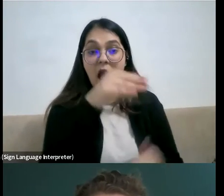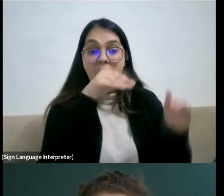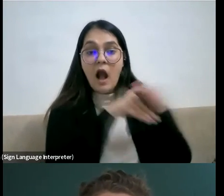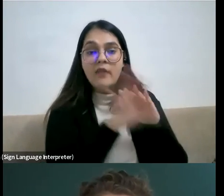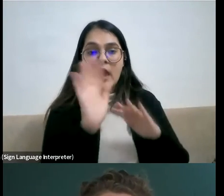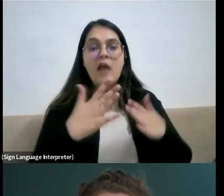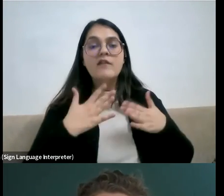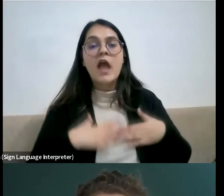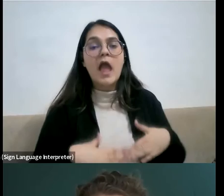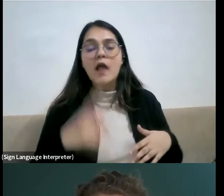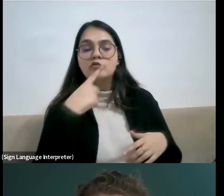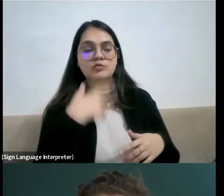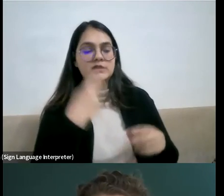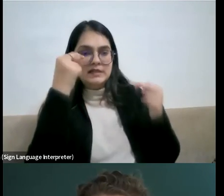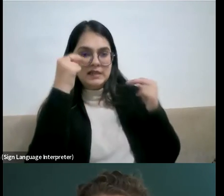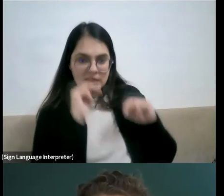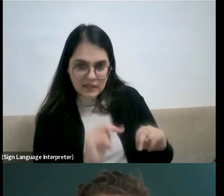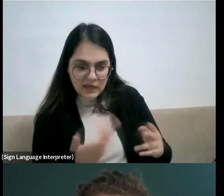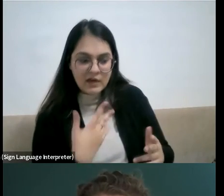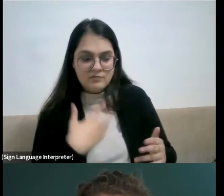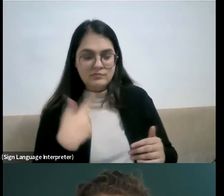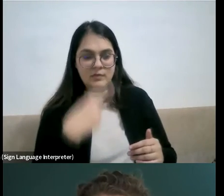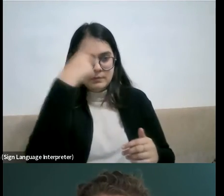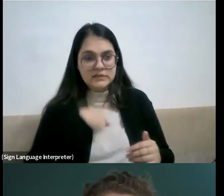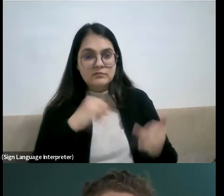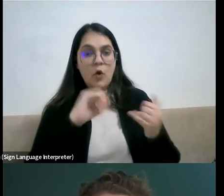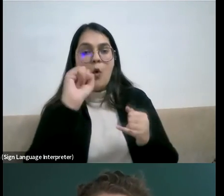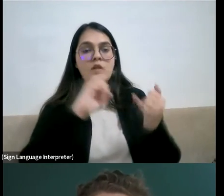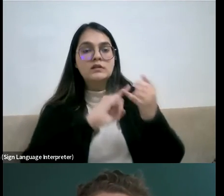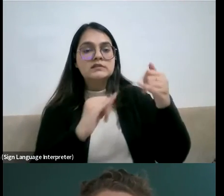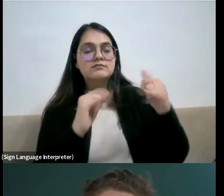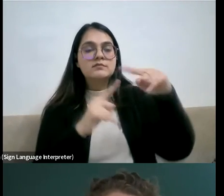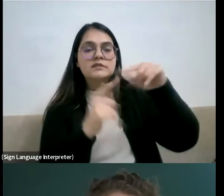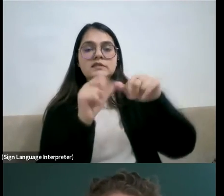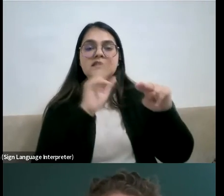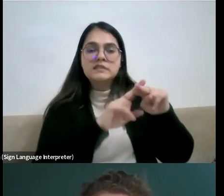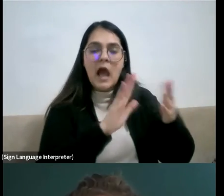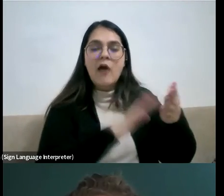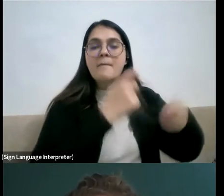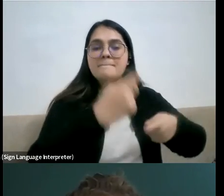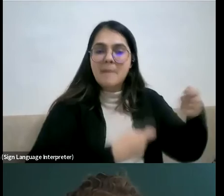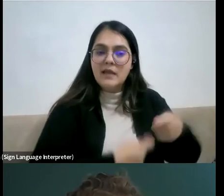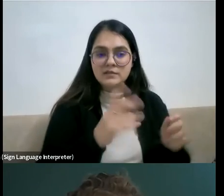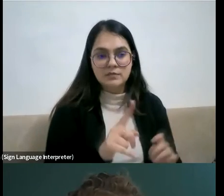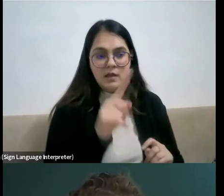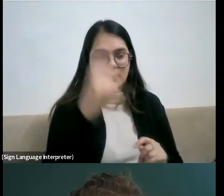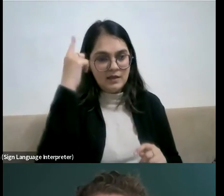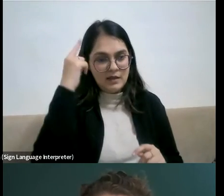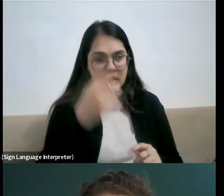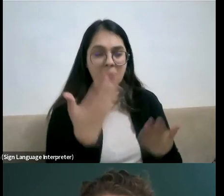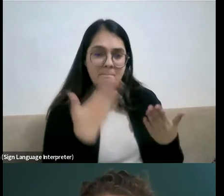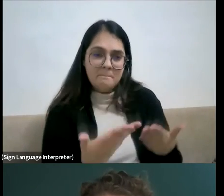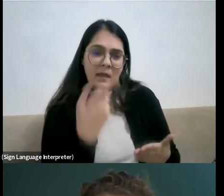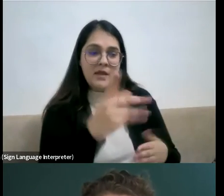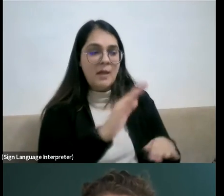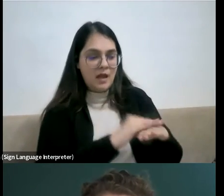healthcare users and staff and management at the facilities. Now, these structures could be a link between the community